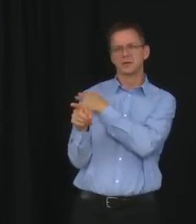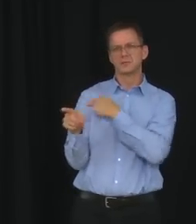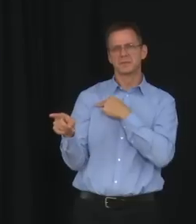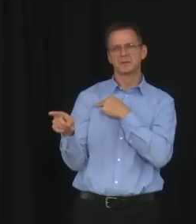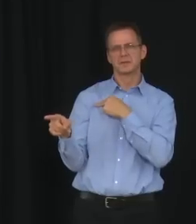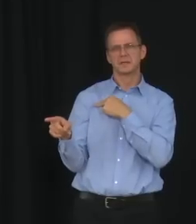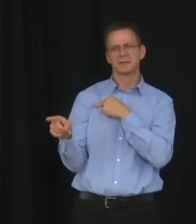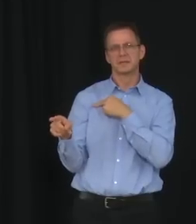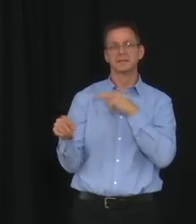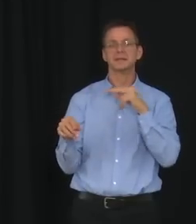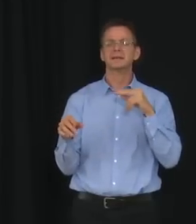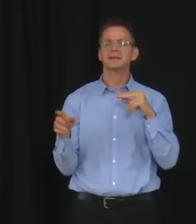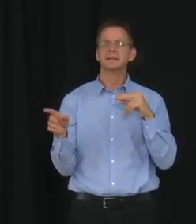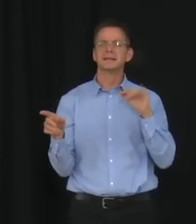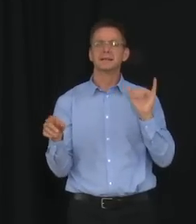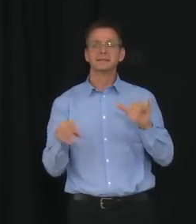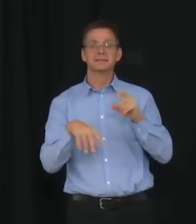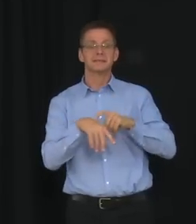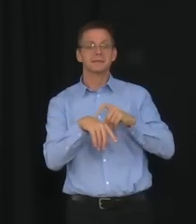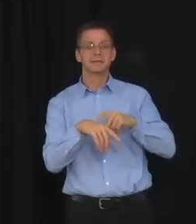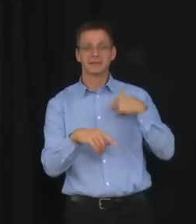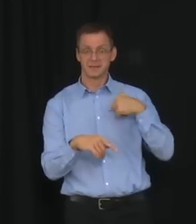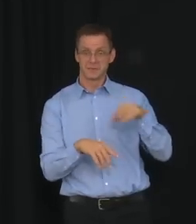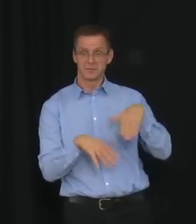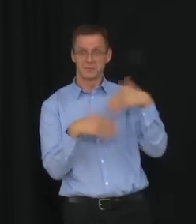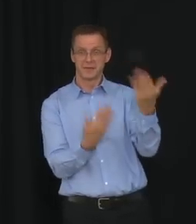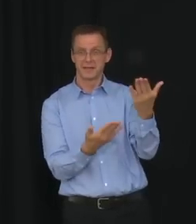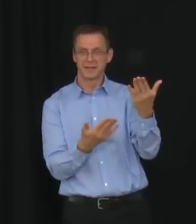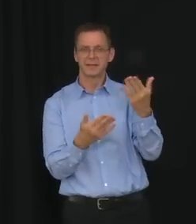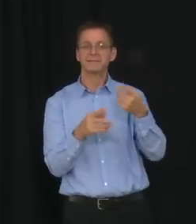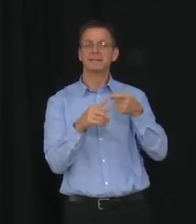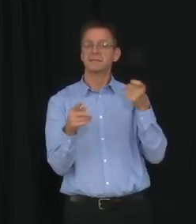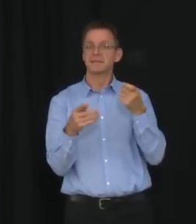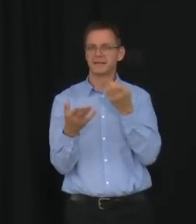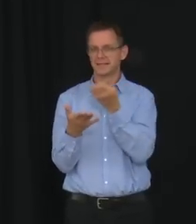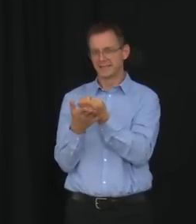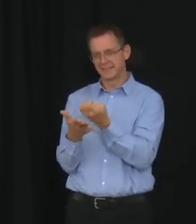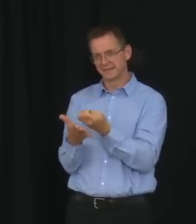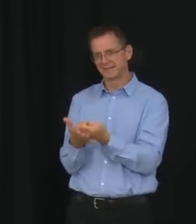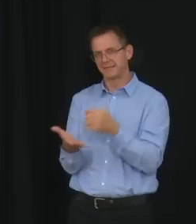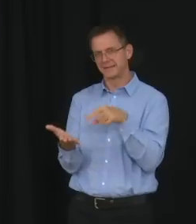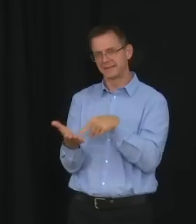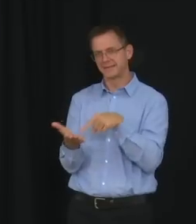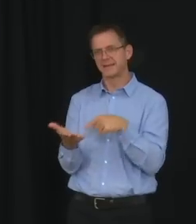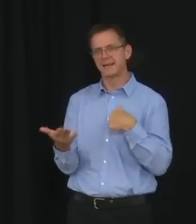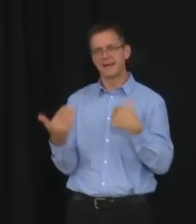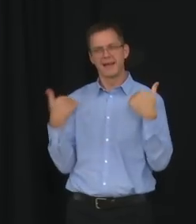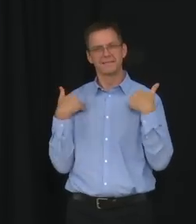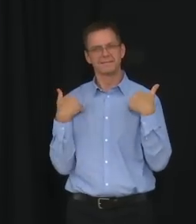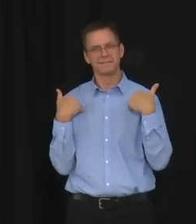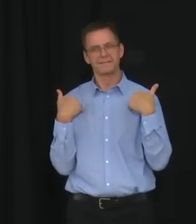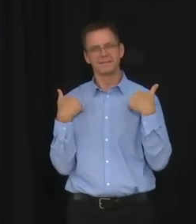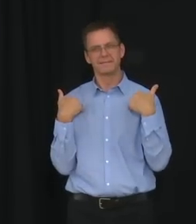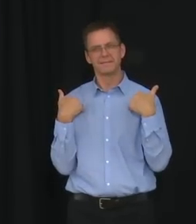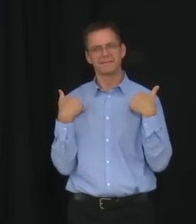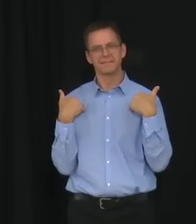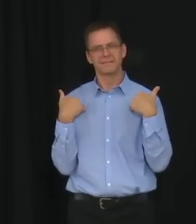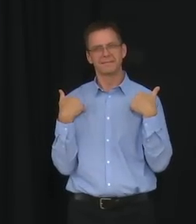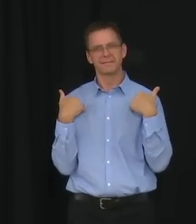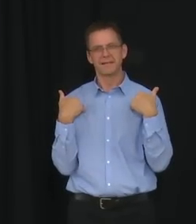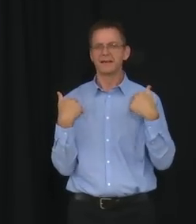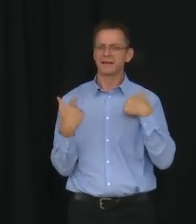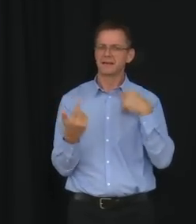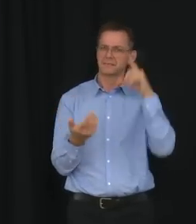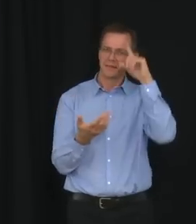that time, and based on my belief that that was in the best interests of Albertans in terms of their overall health.